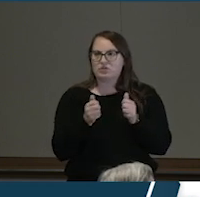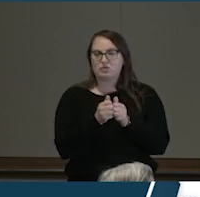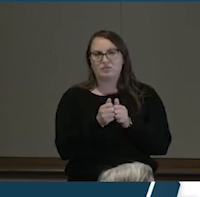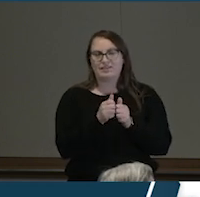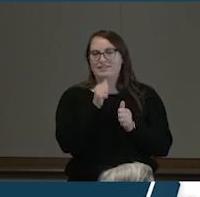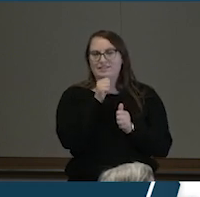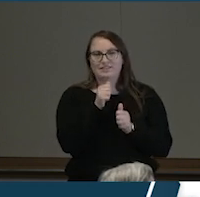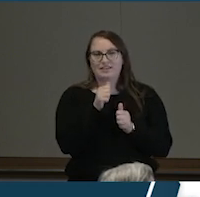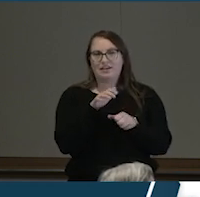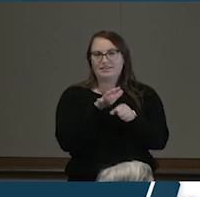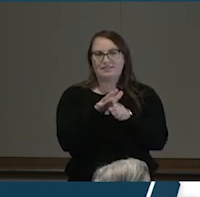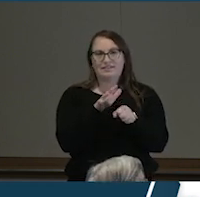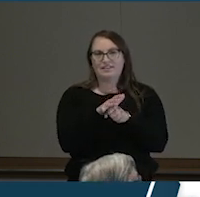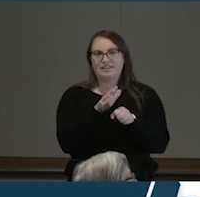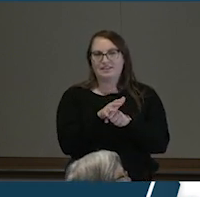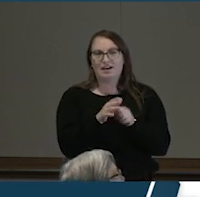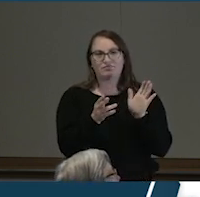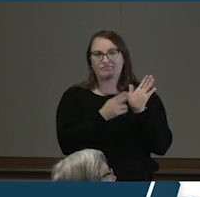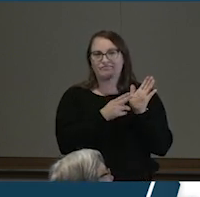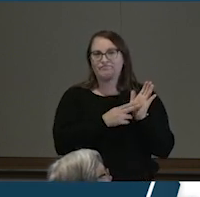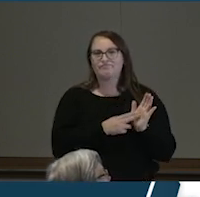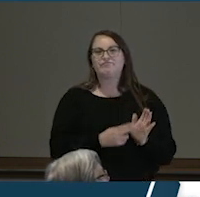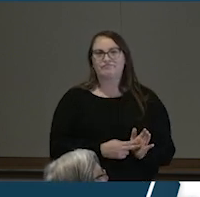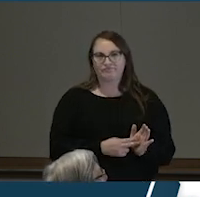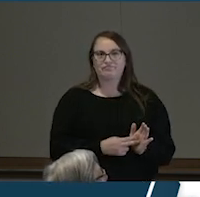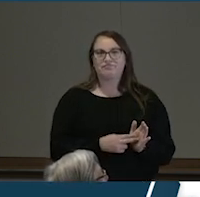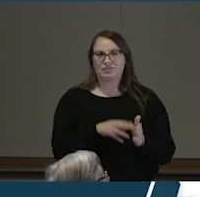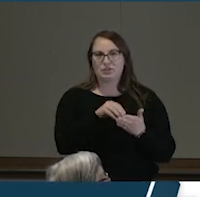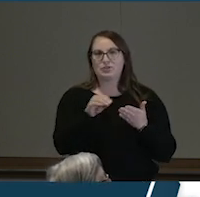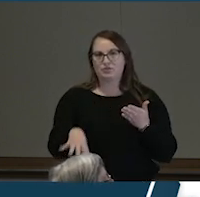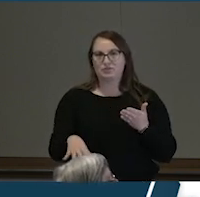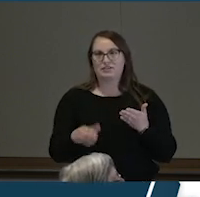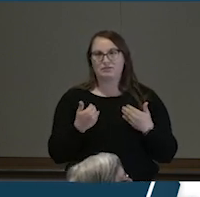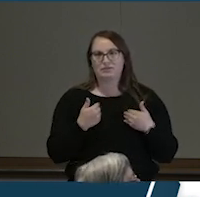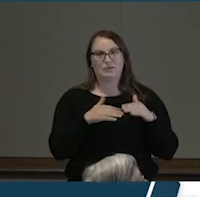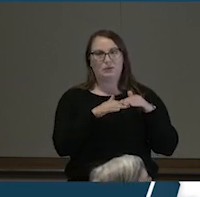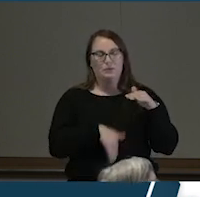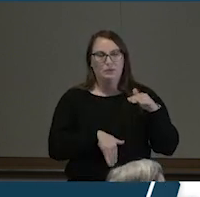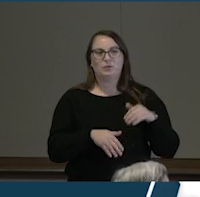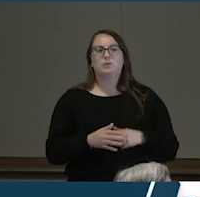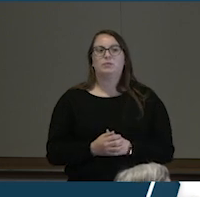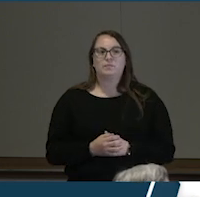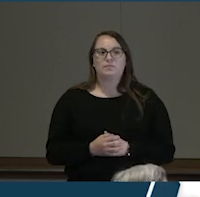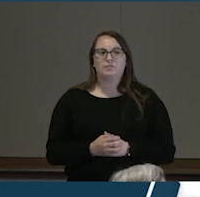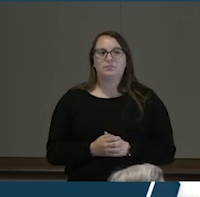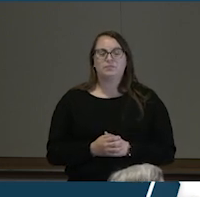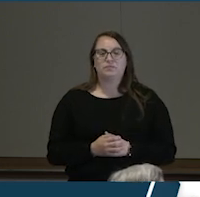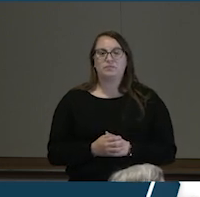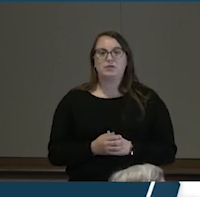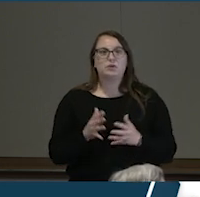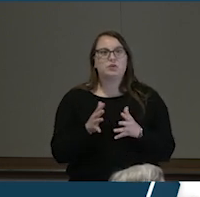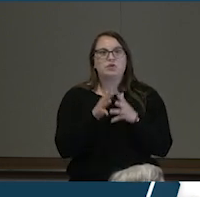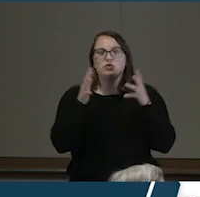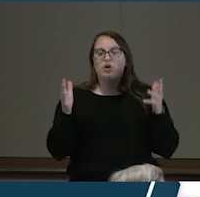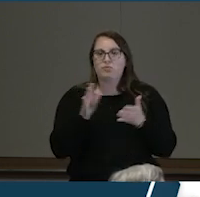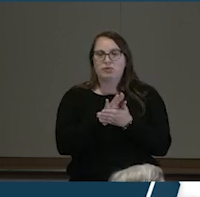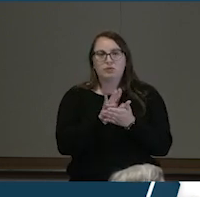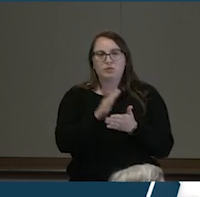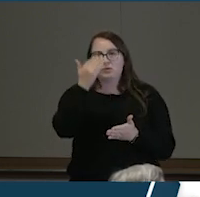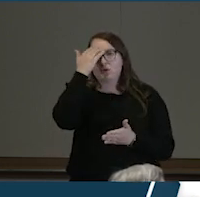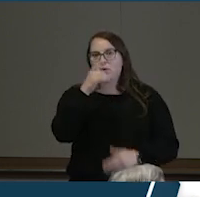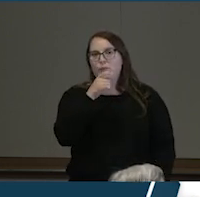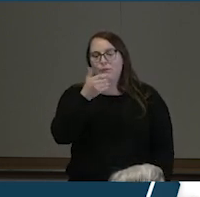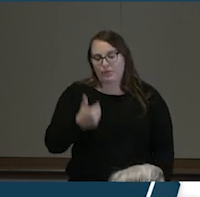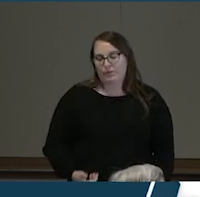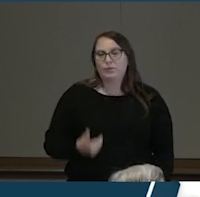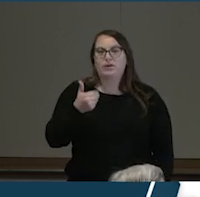we had at one point 250 schools in my county. And almost 250 schools know who I am. So